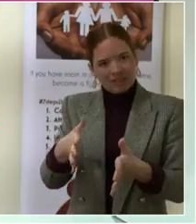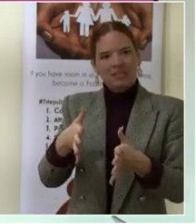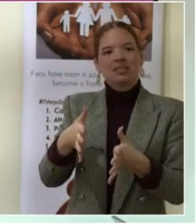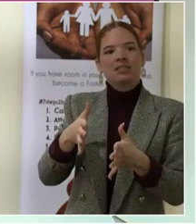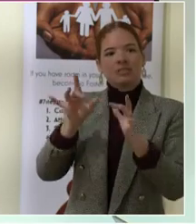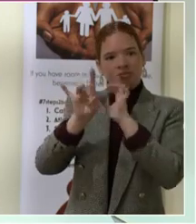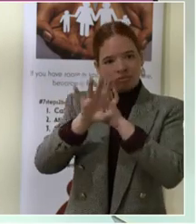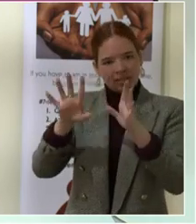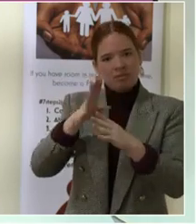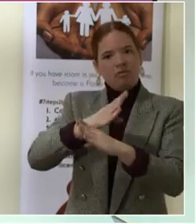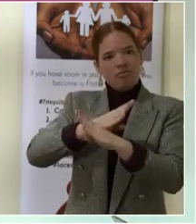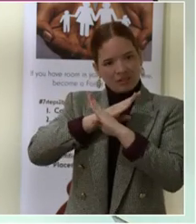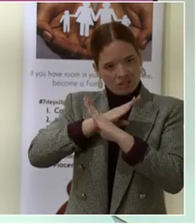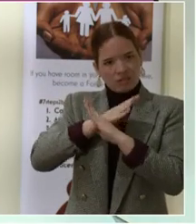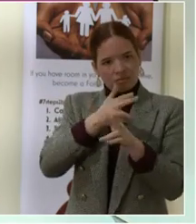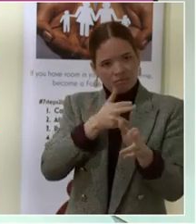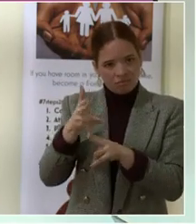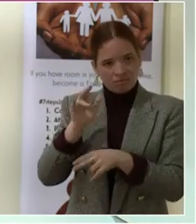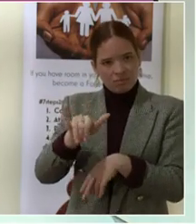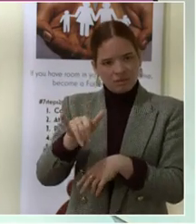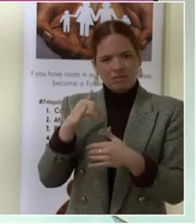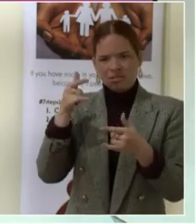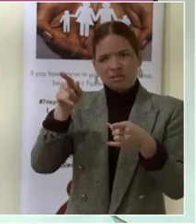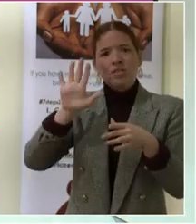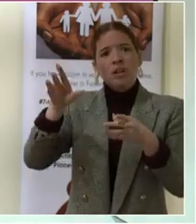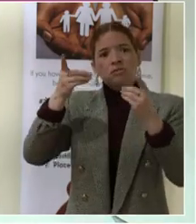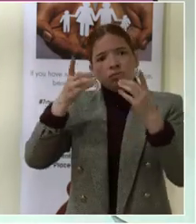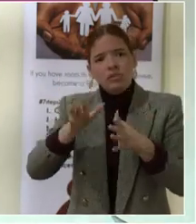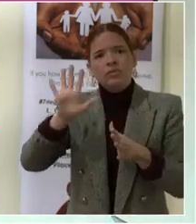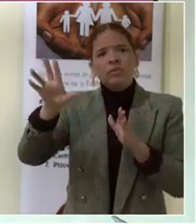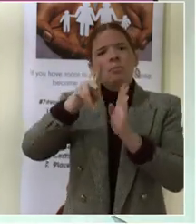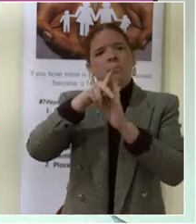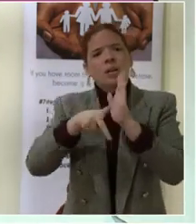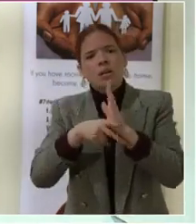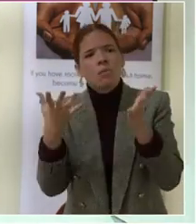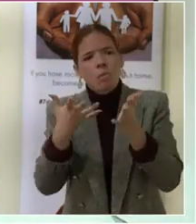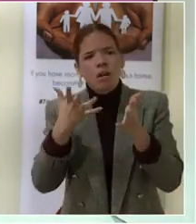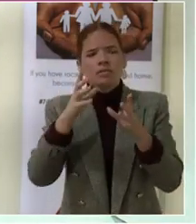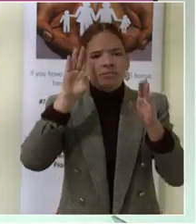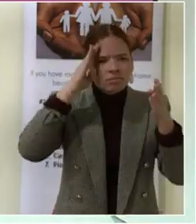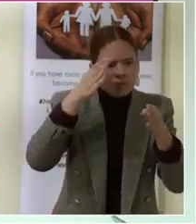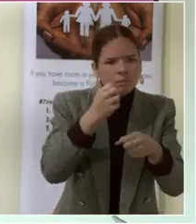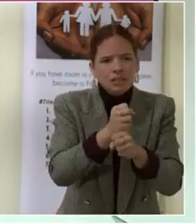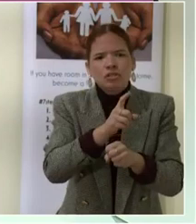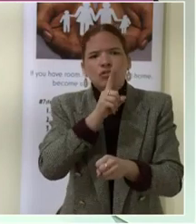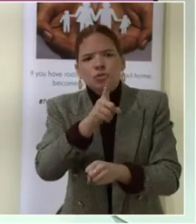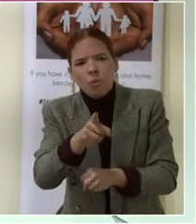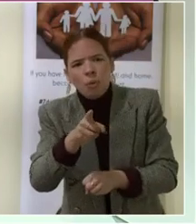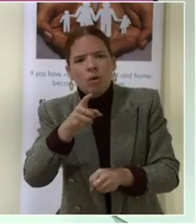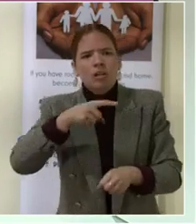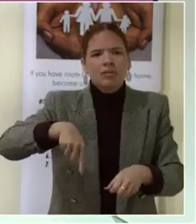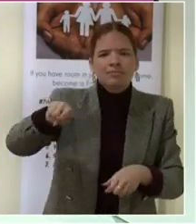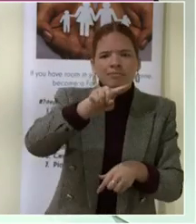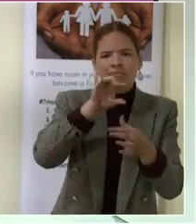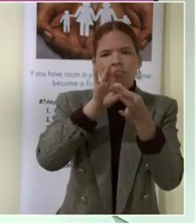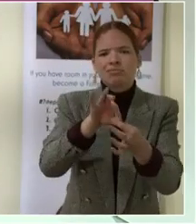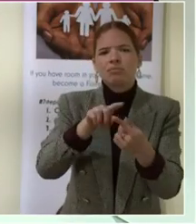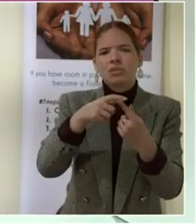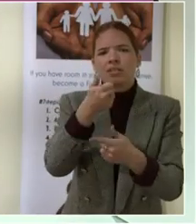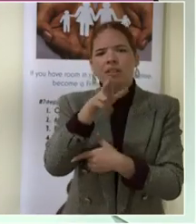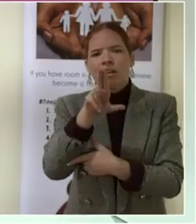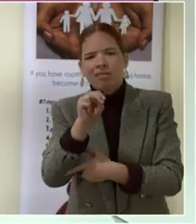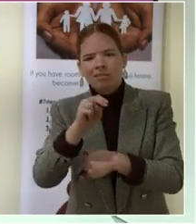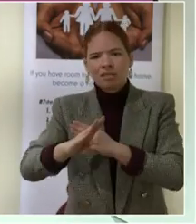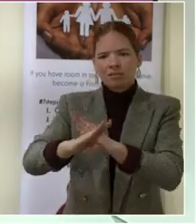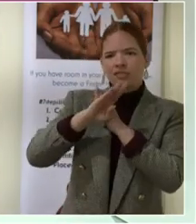has focused on our policy work across the government as it relates to gun violence prevention. And